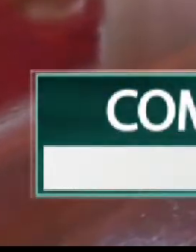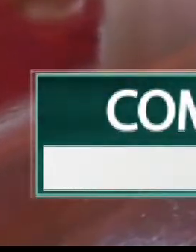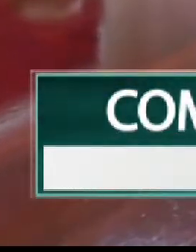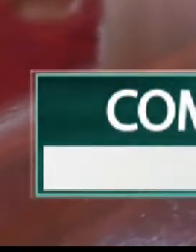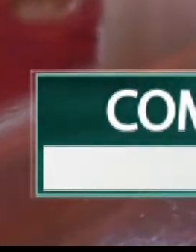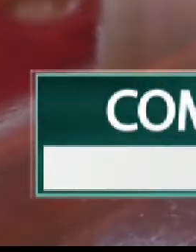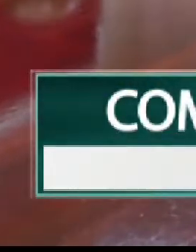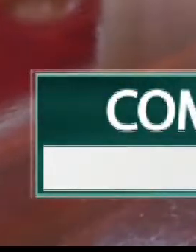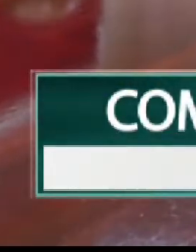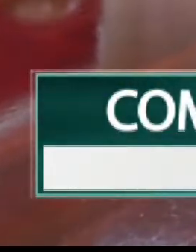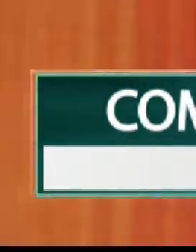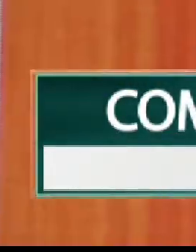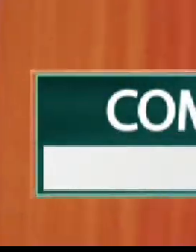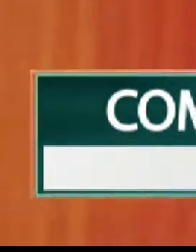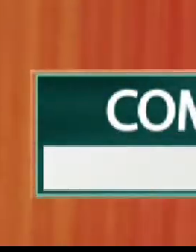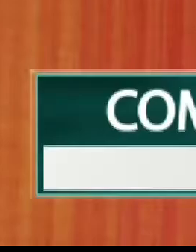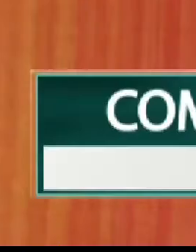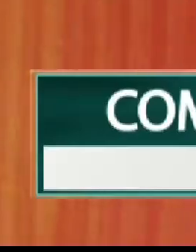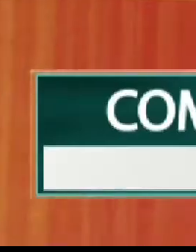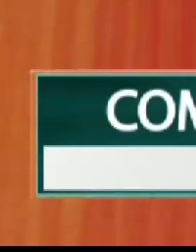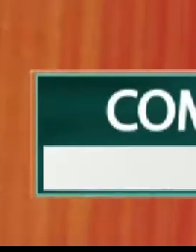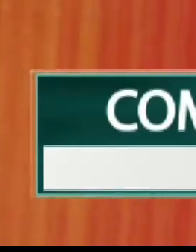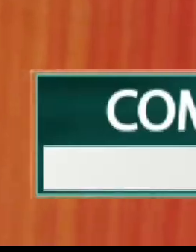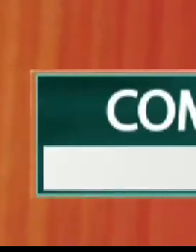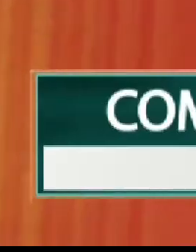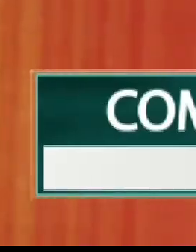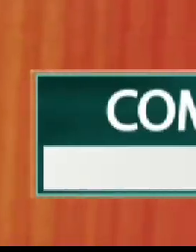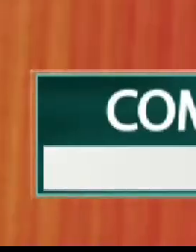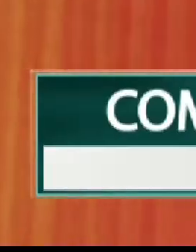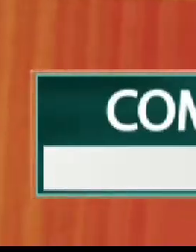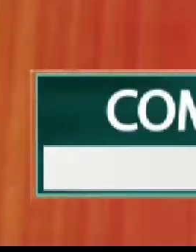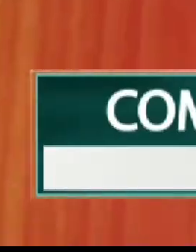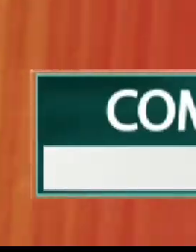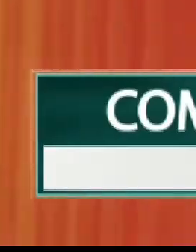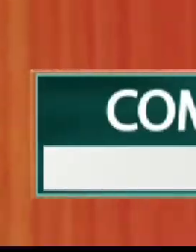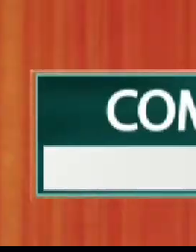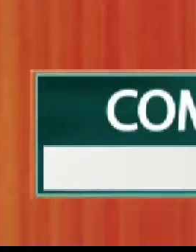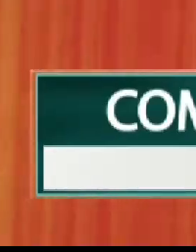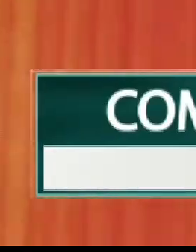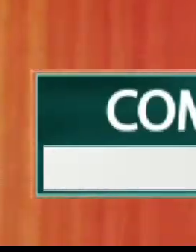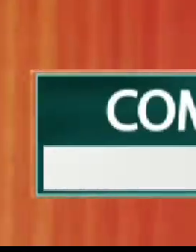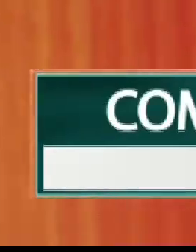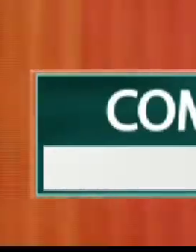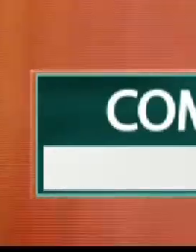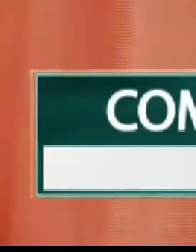partnership. More details still to come. You're watching The Bahamas Tonight.